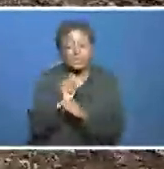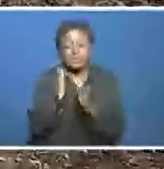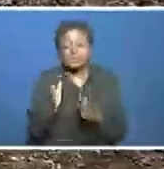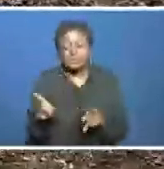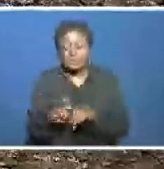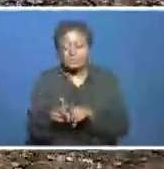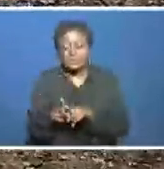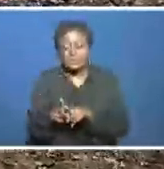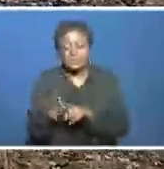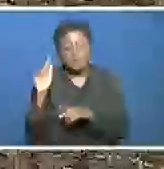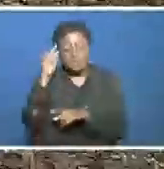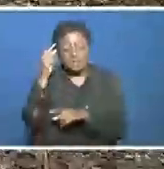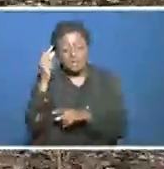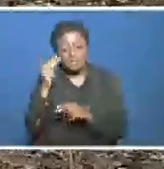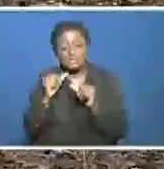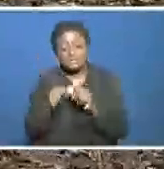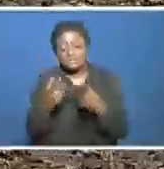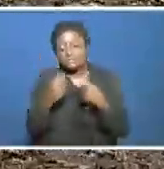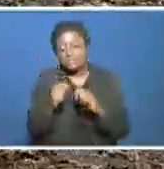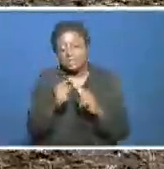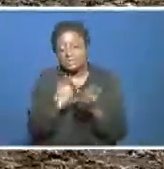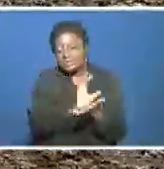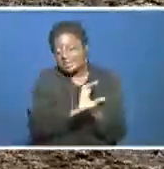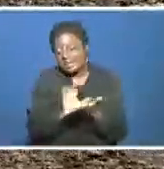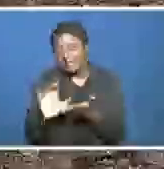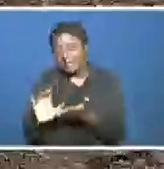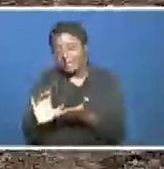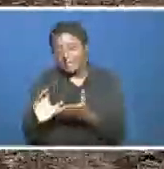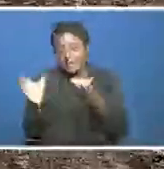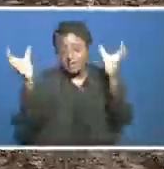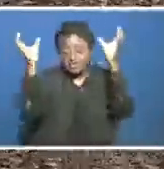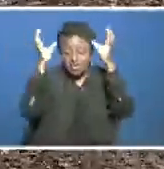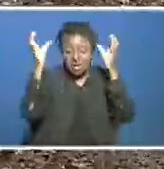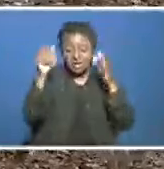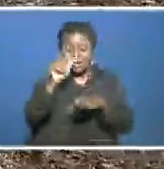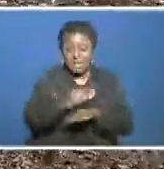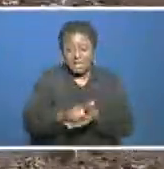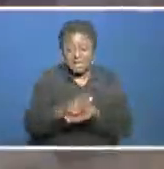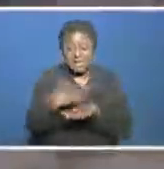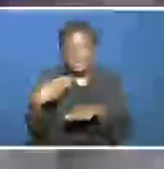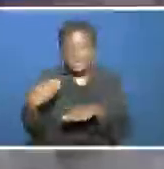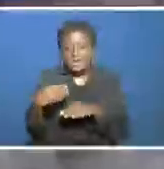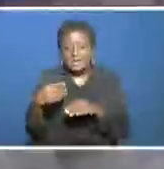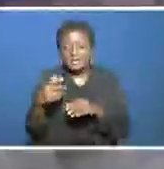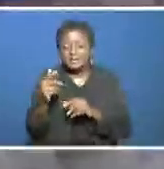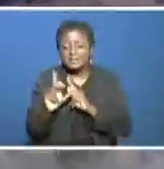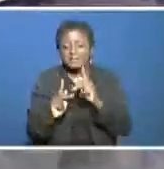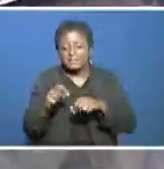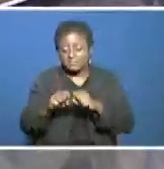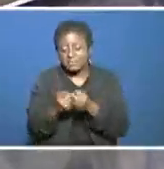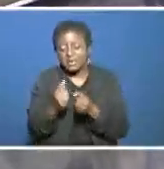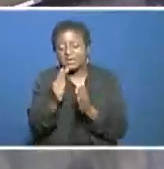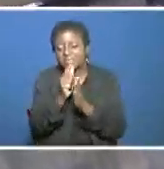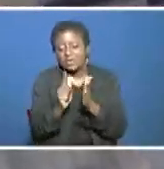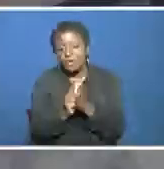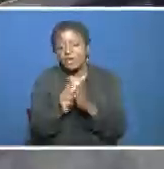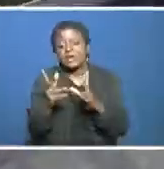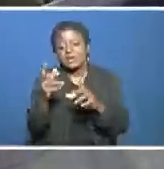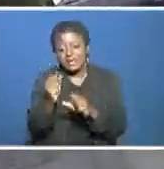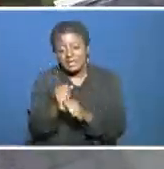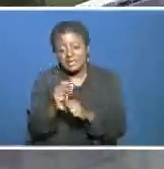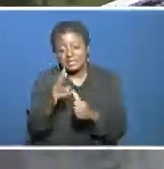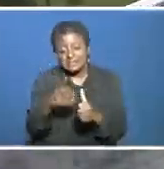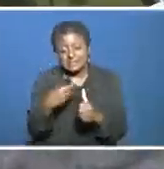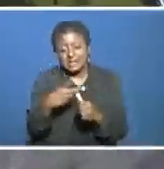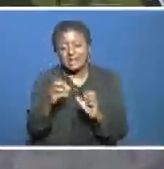to come, government still trying to clear Crown land and offenders getting a second chance. Those stories and more after the